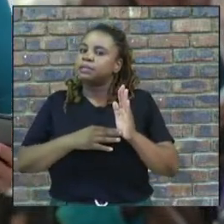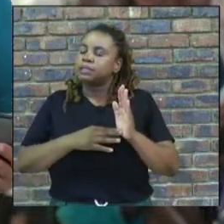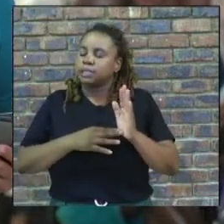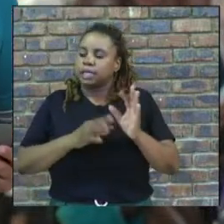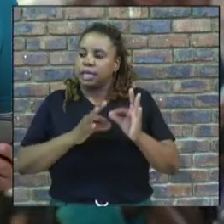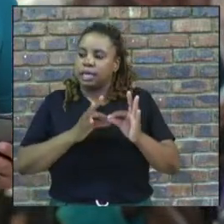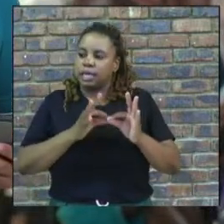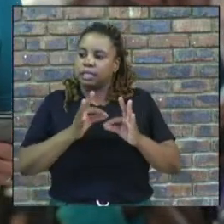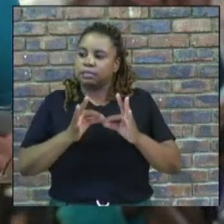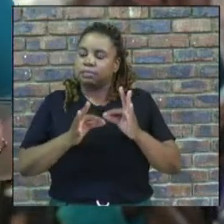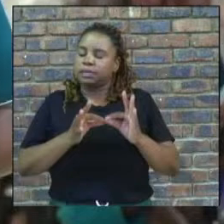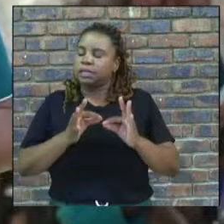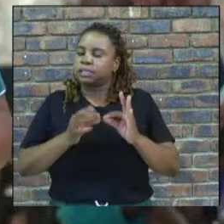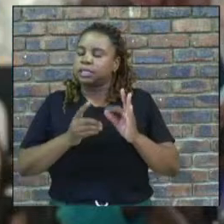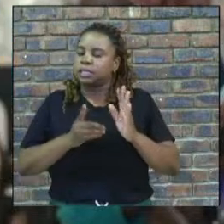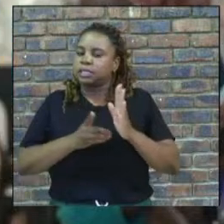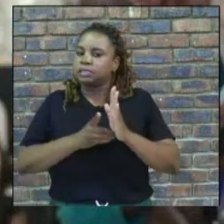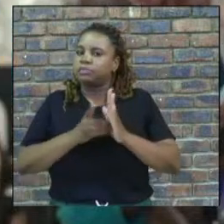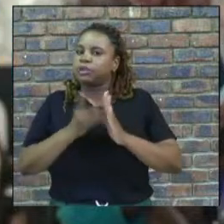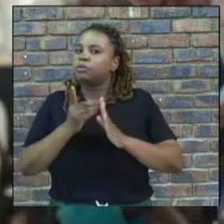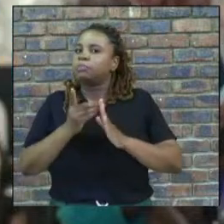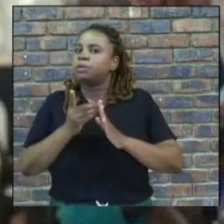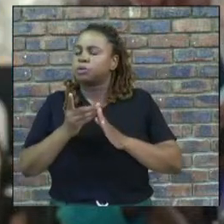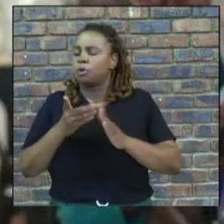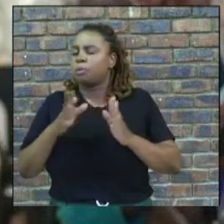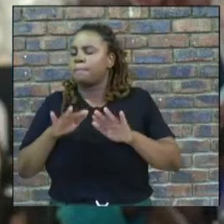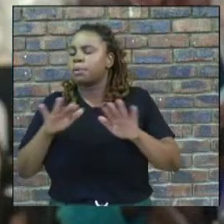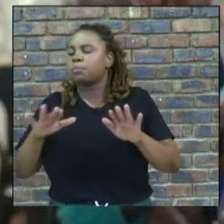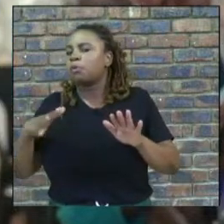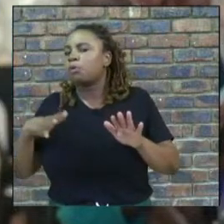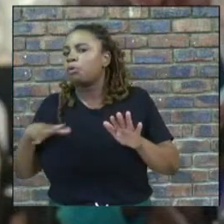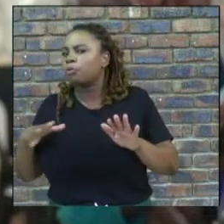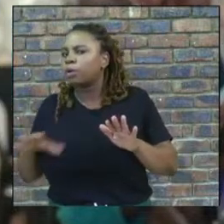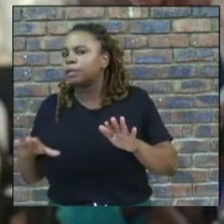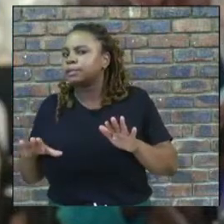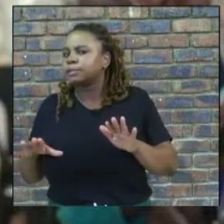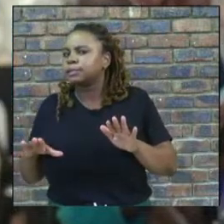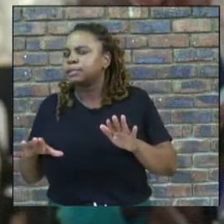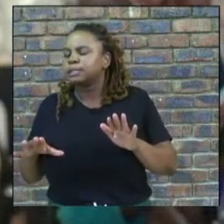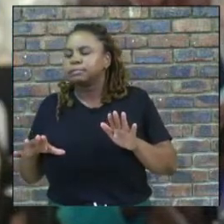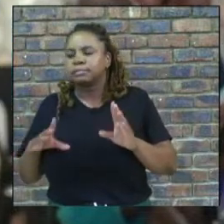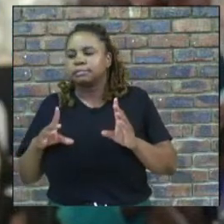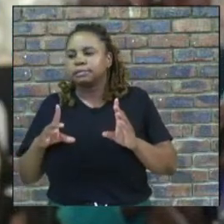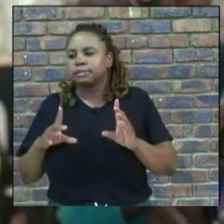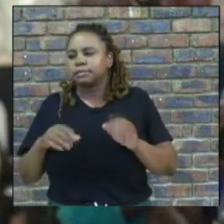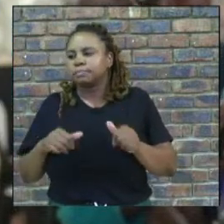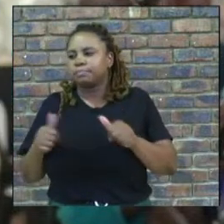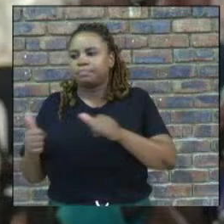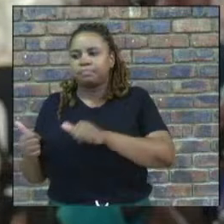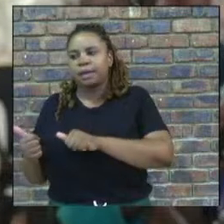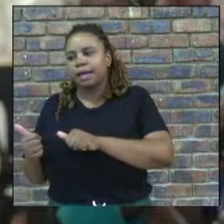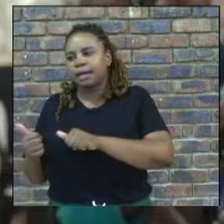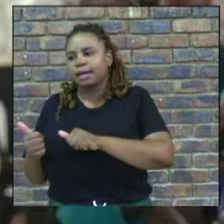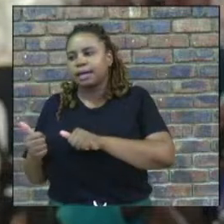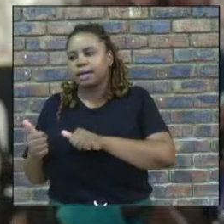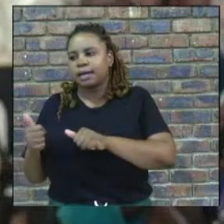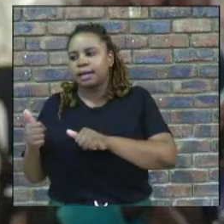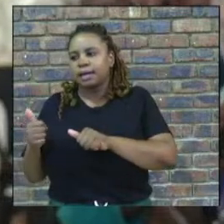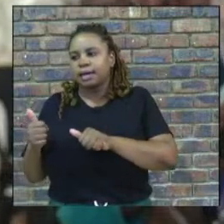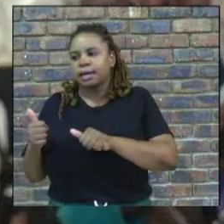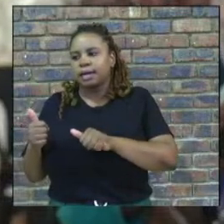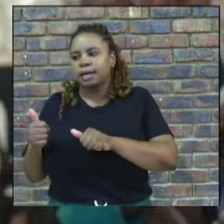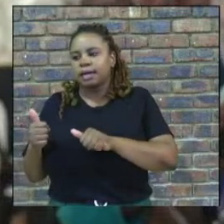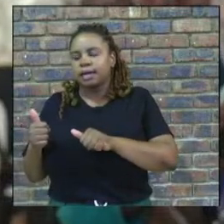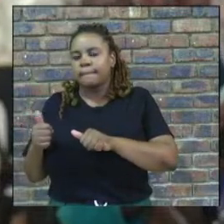persons. I think we need to go back to the RDP, Reconstruction and Development Program, because as far